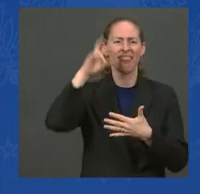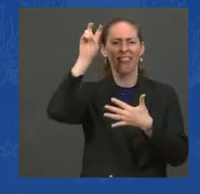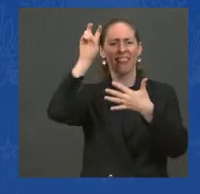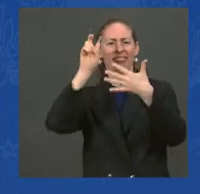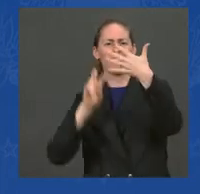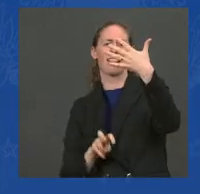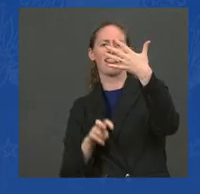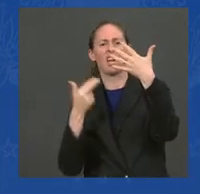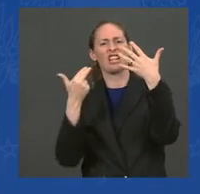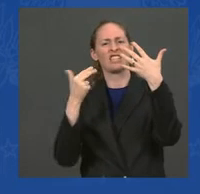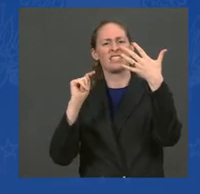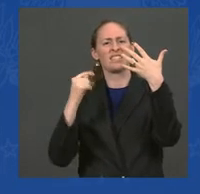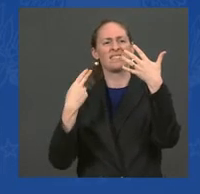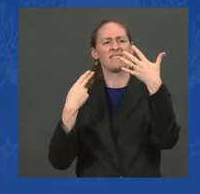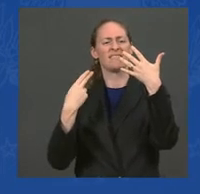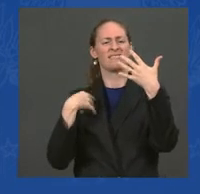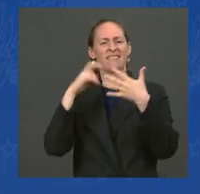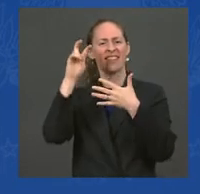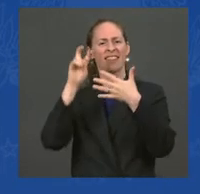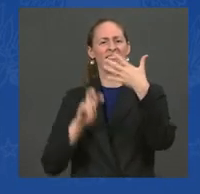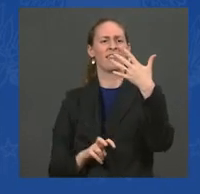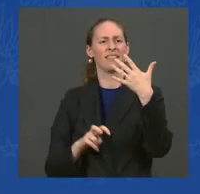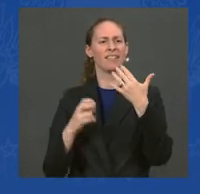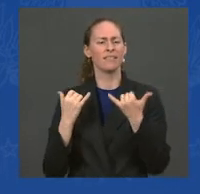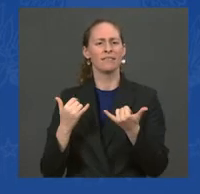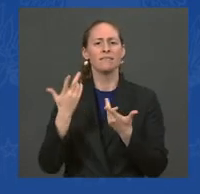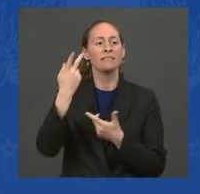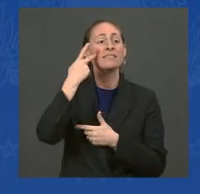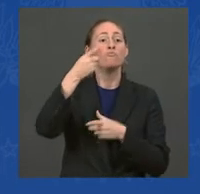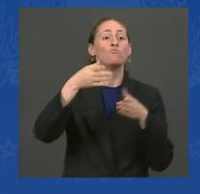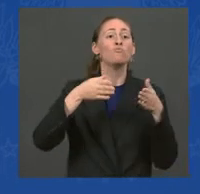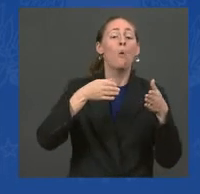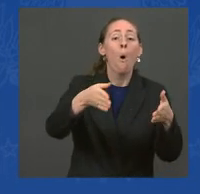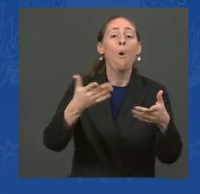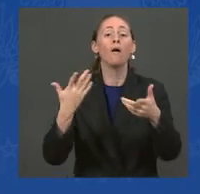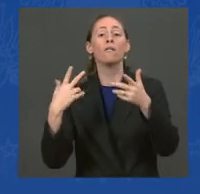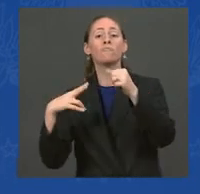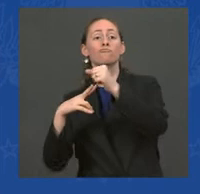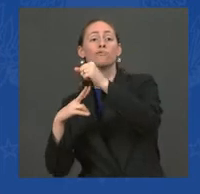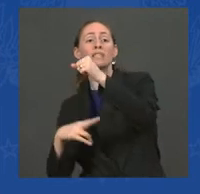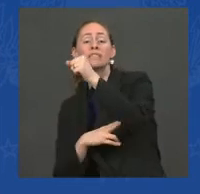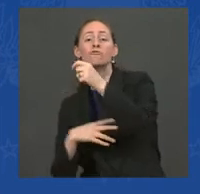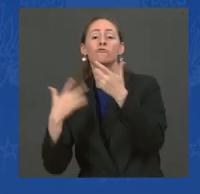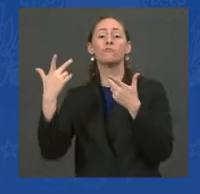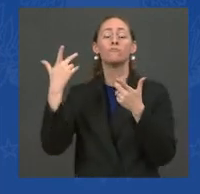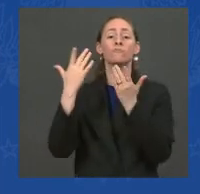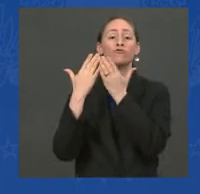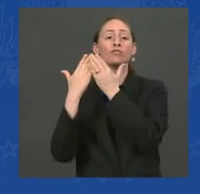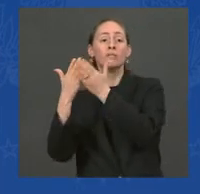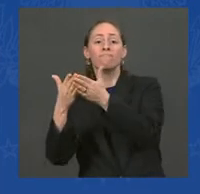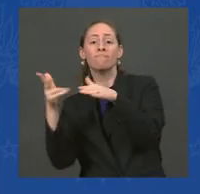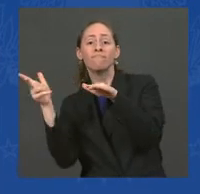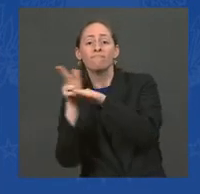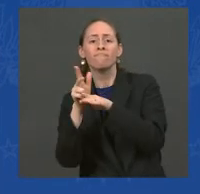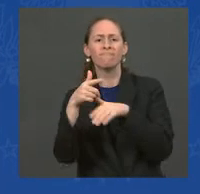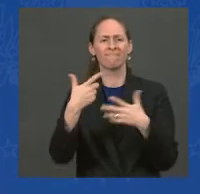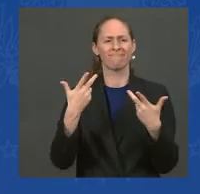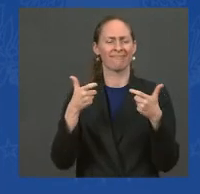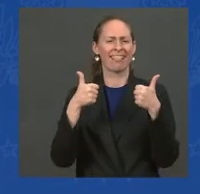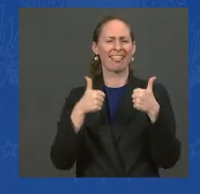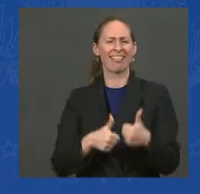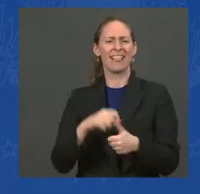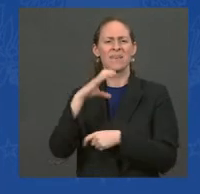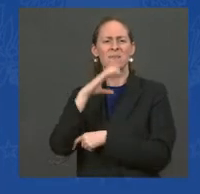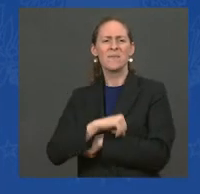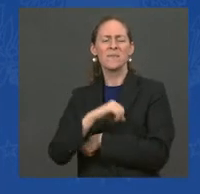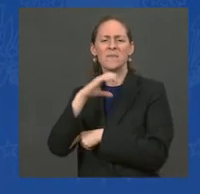13th, on infrastructure, roads, bridges, ports, etc. We're among the first in the world to guarantee access to universal education back